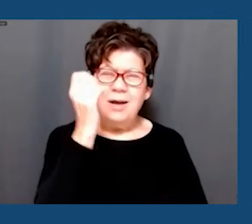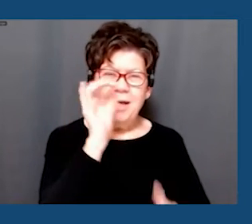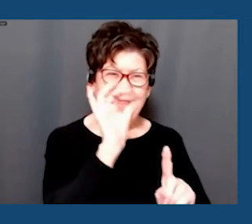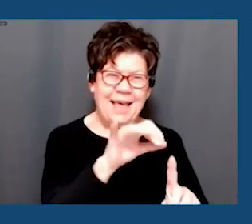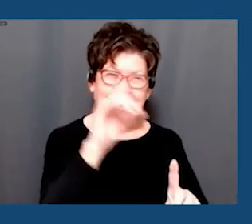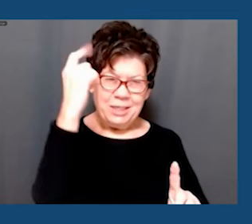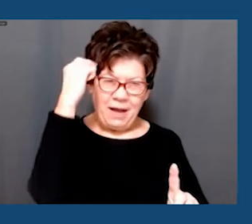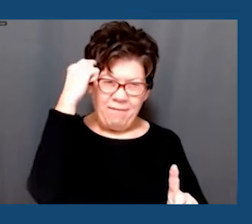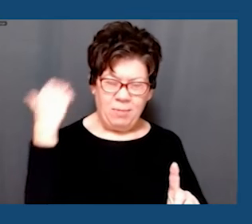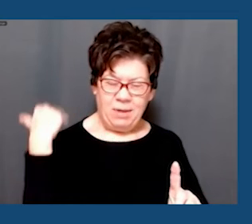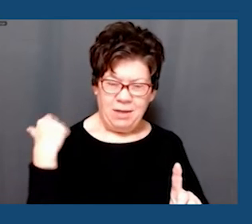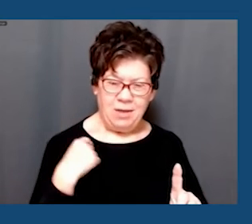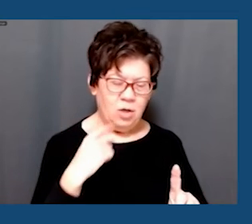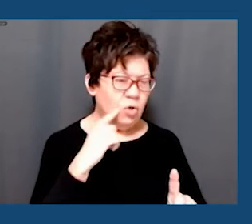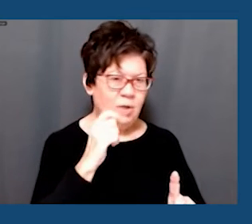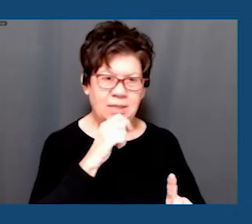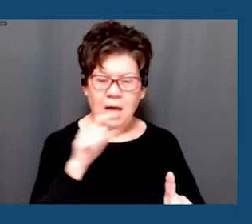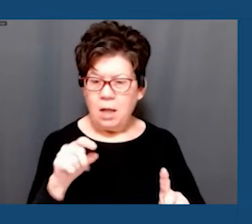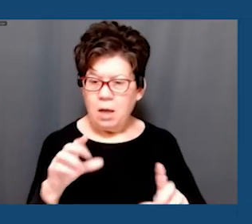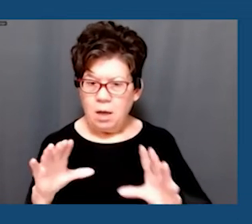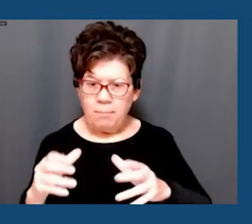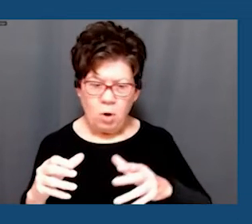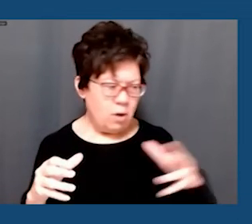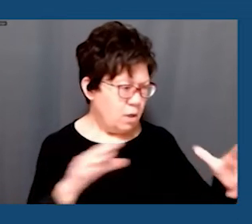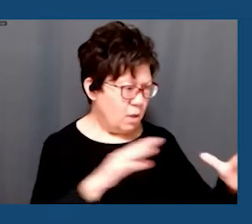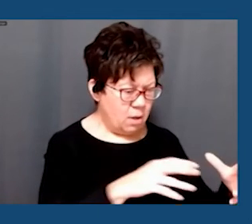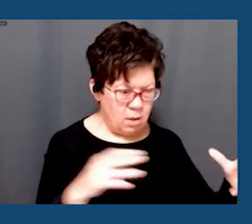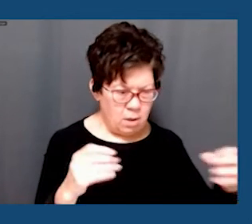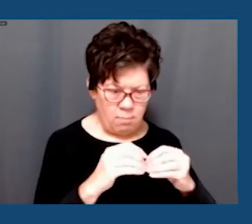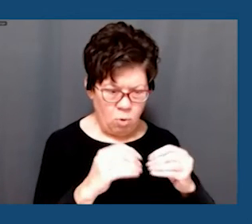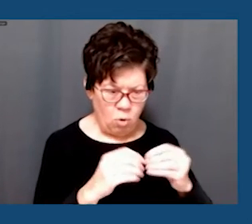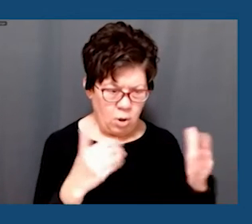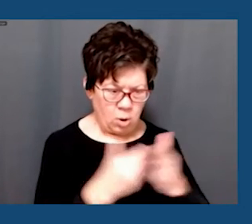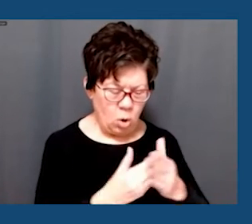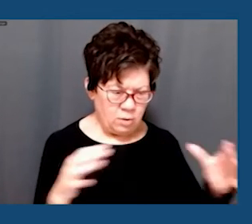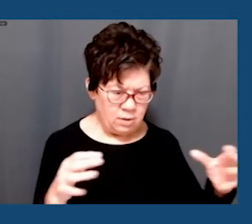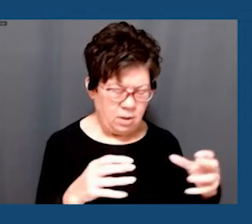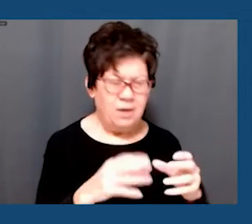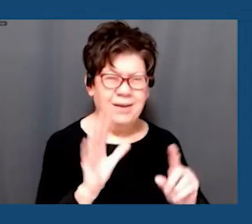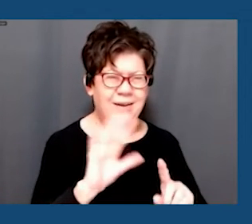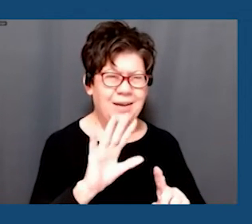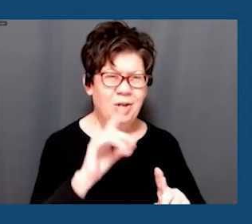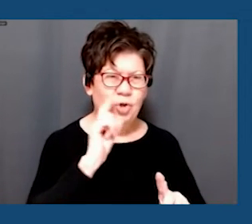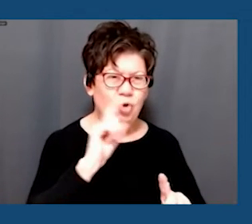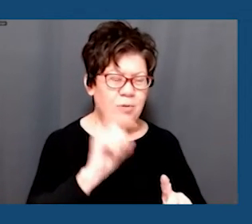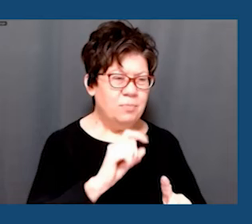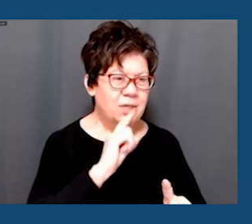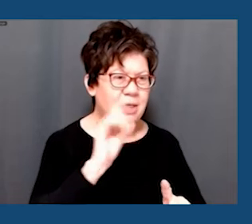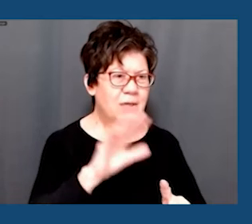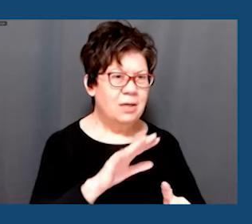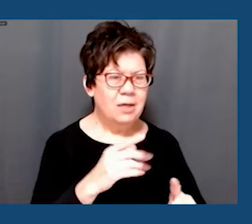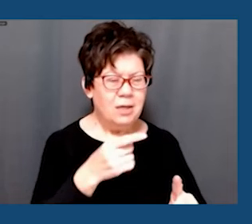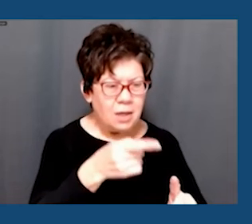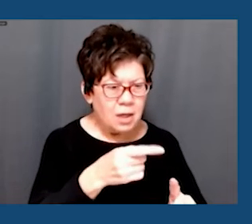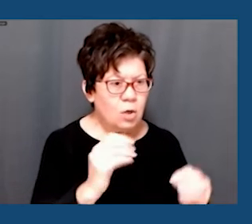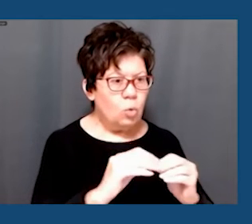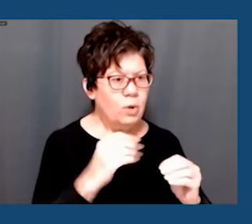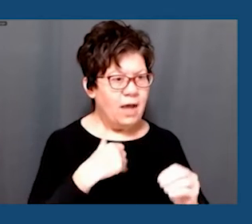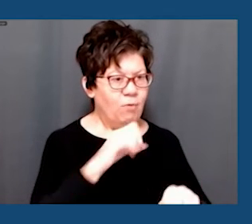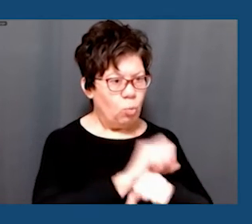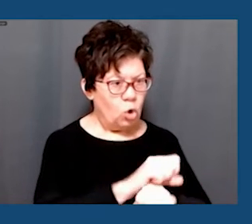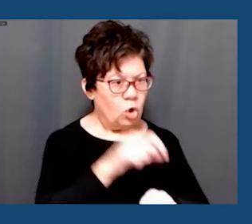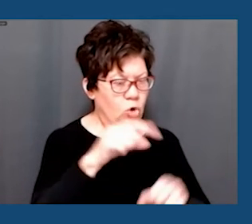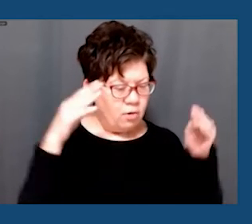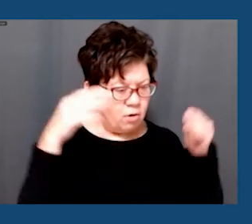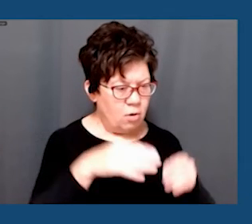saying, we're all elected, we have a job to do, and why don't we roll up our sleeves and do it and stop weaponizing every single issue and using